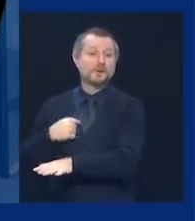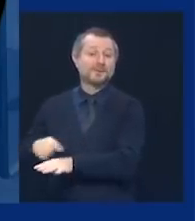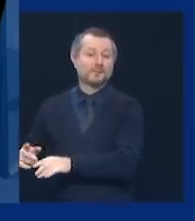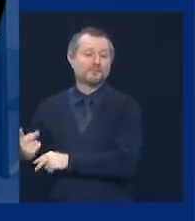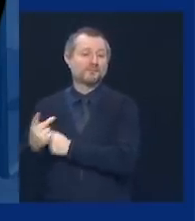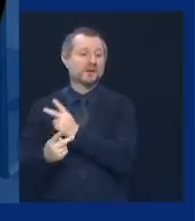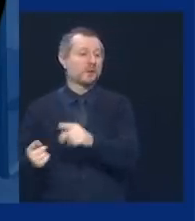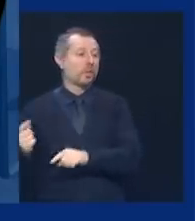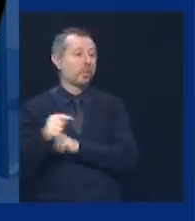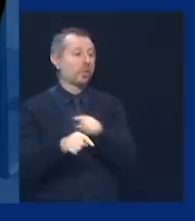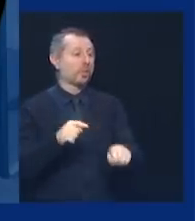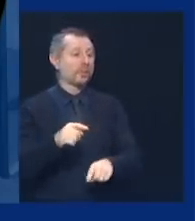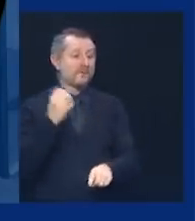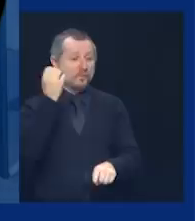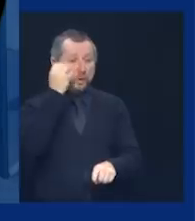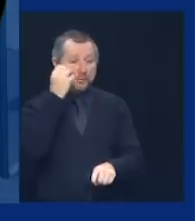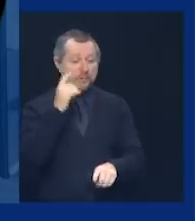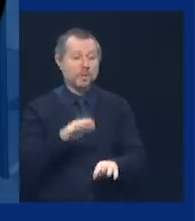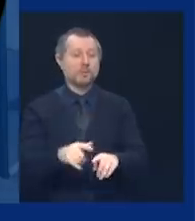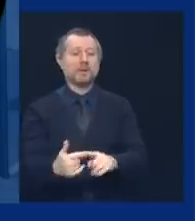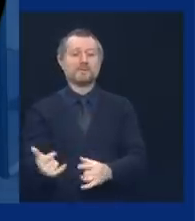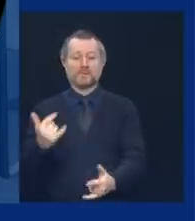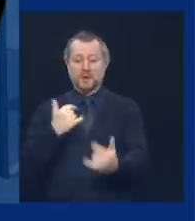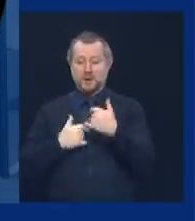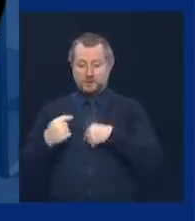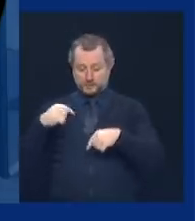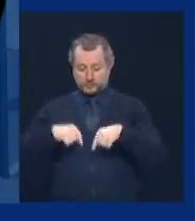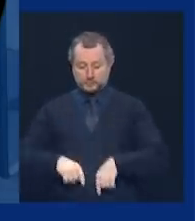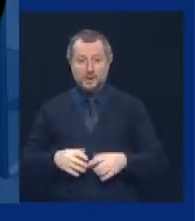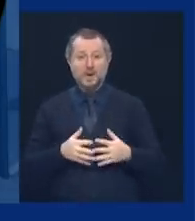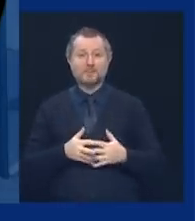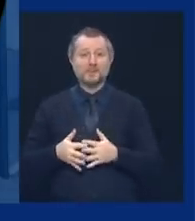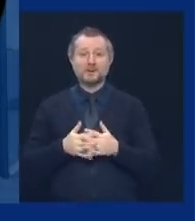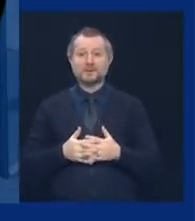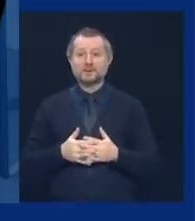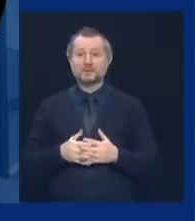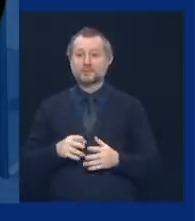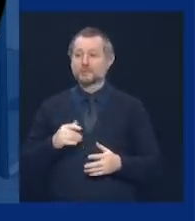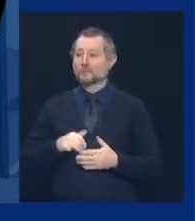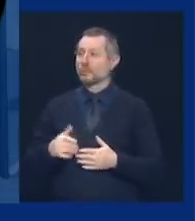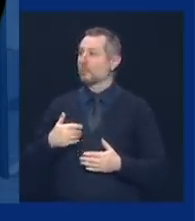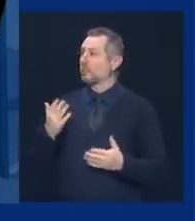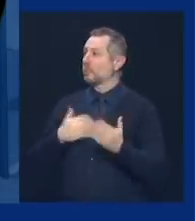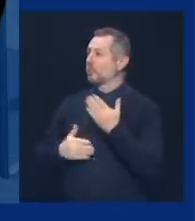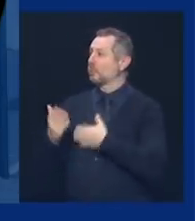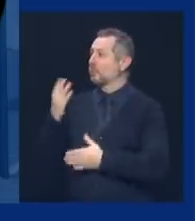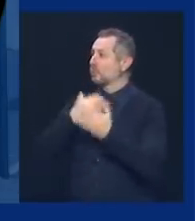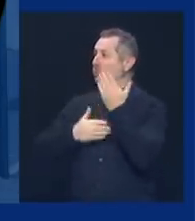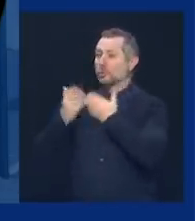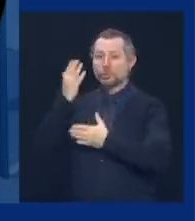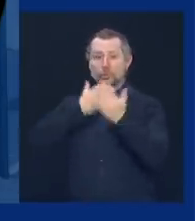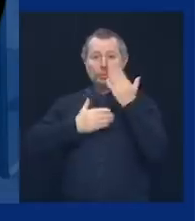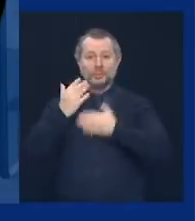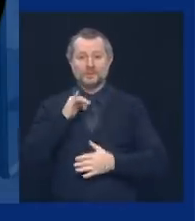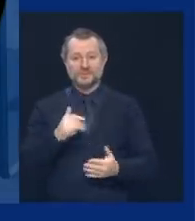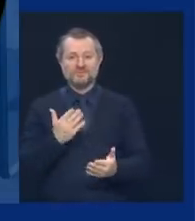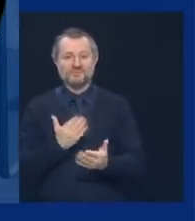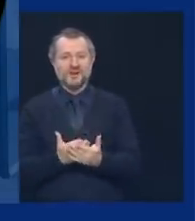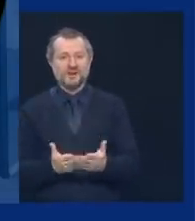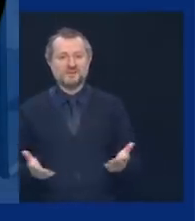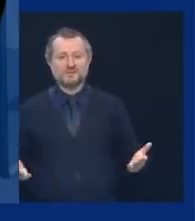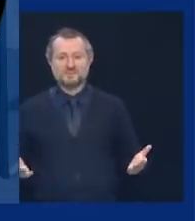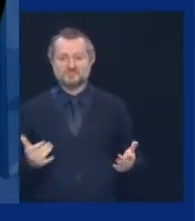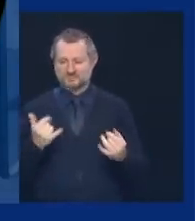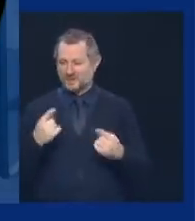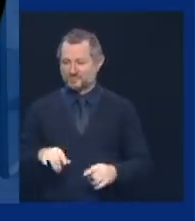and flew to the United States, and nobody knew it. That's what the history books will write, was